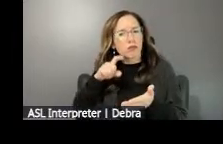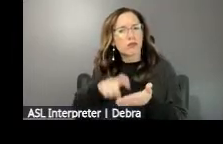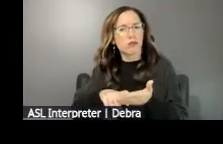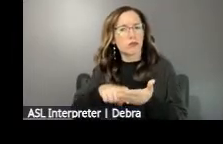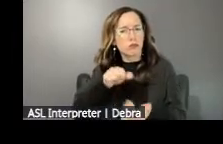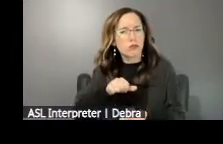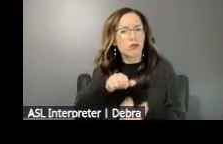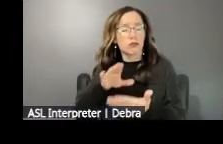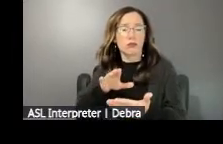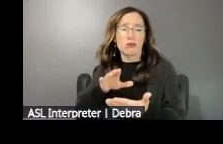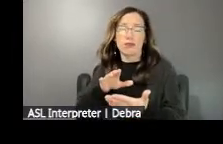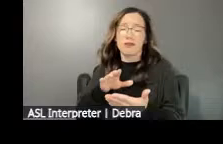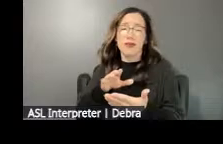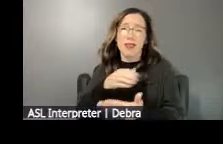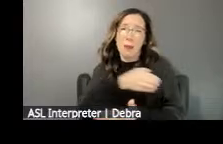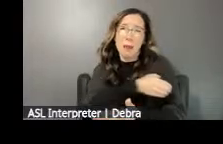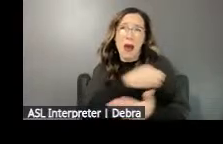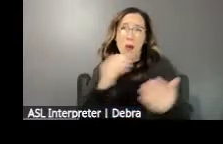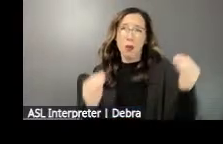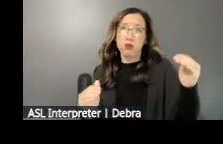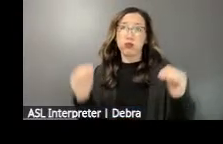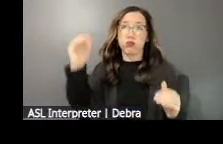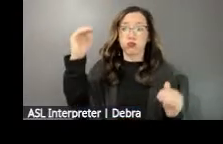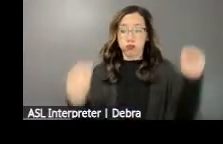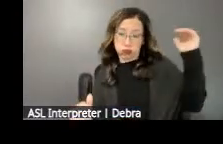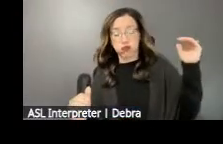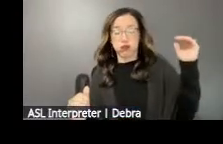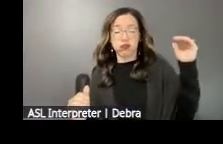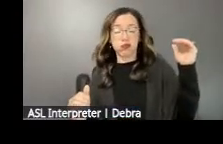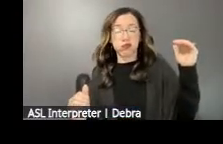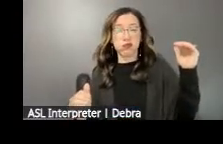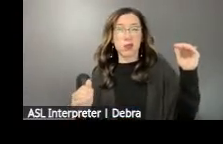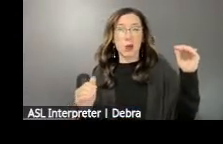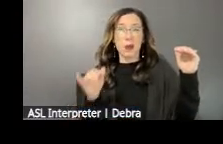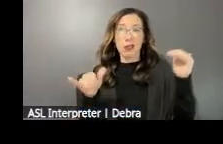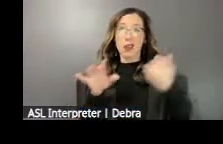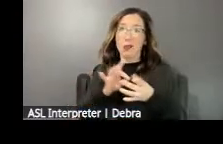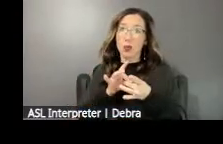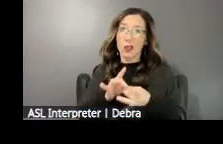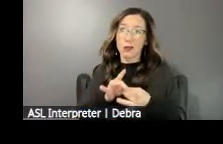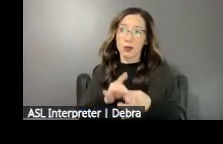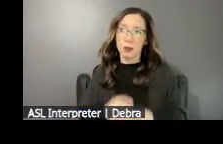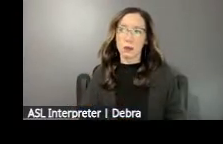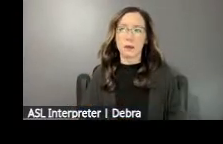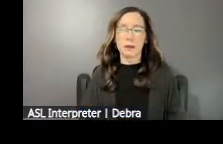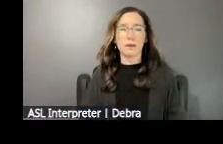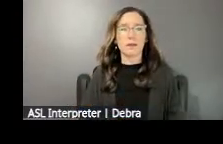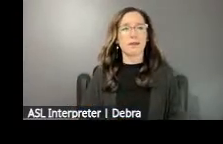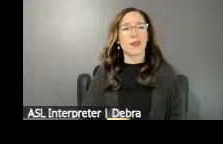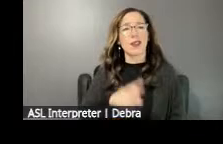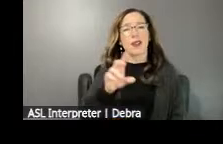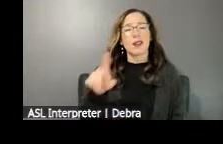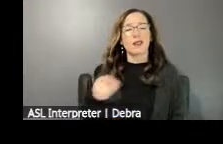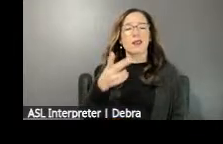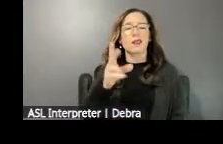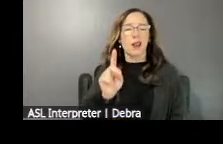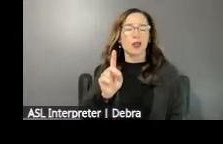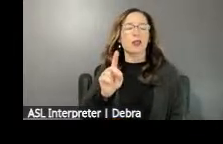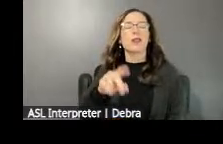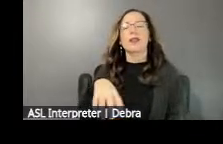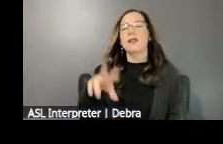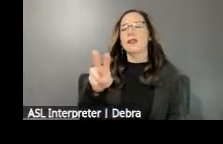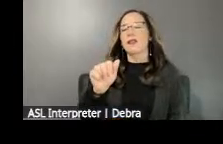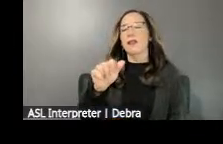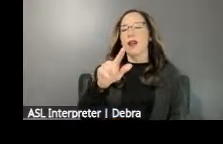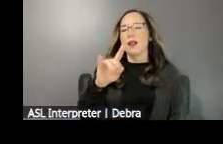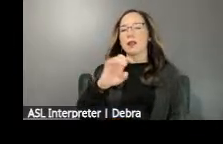the inherent power imbalances that come with those types of relationships. Dr. Valdez also emphasizes